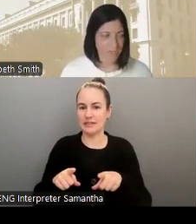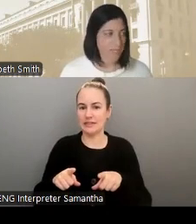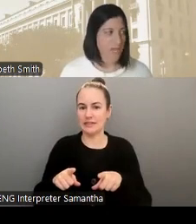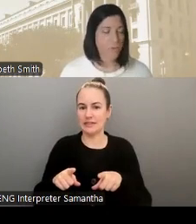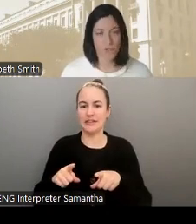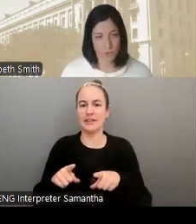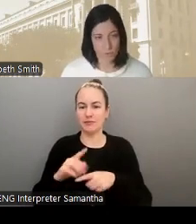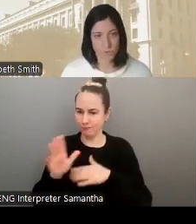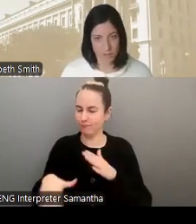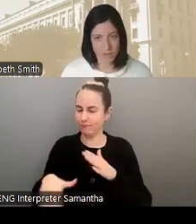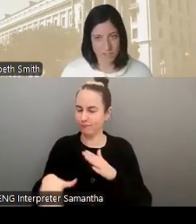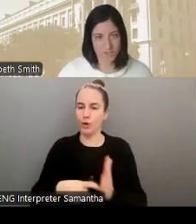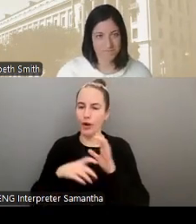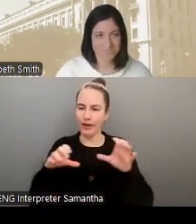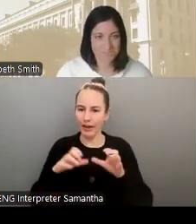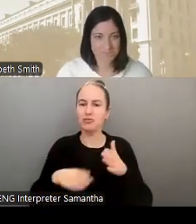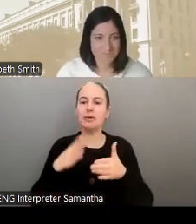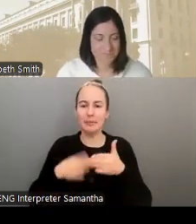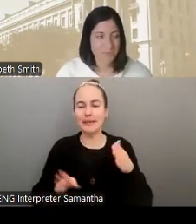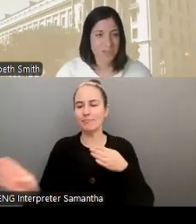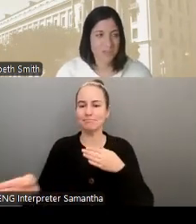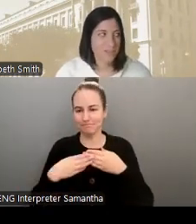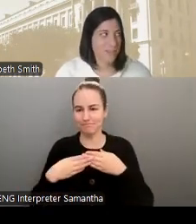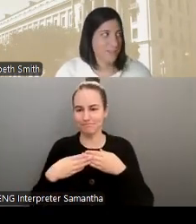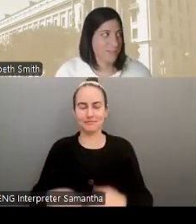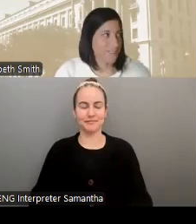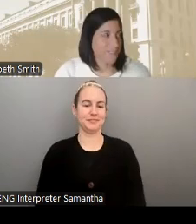been completed, and we close the recommendation.